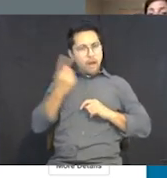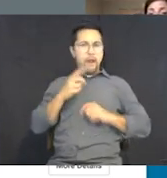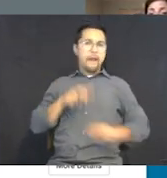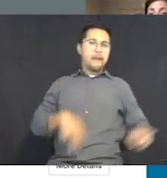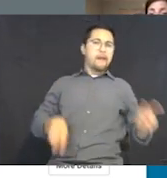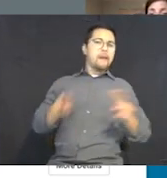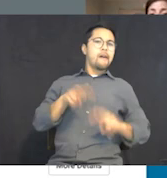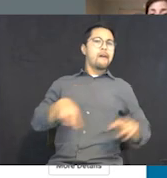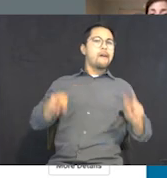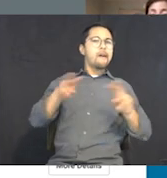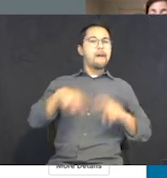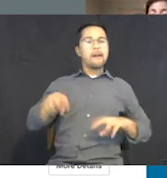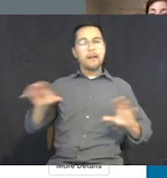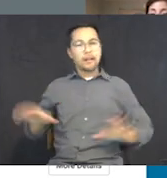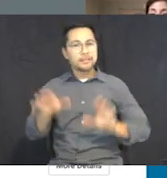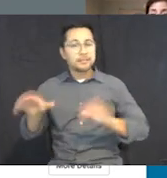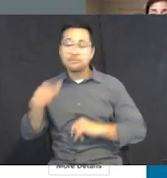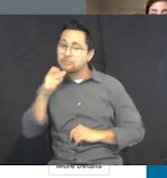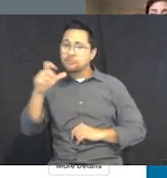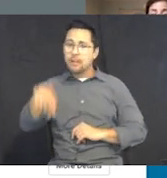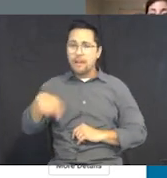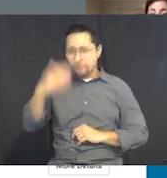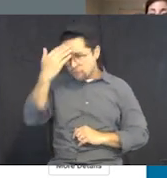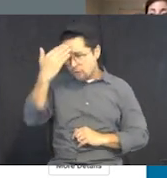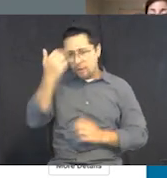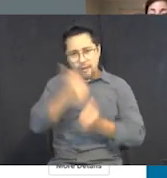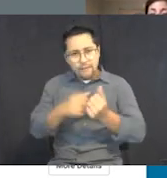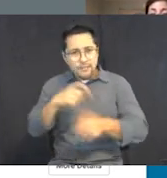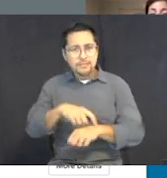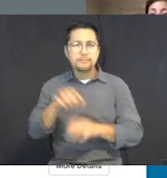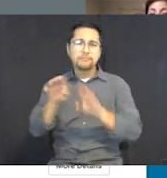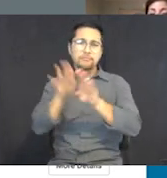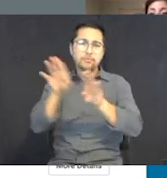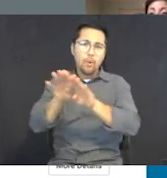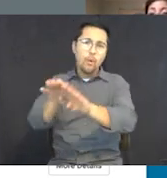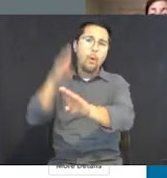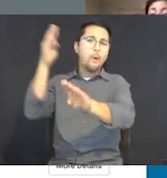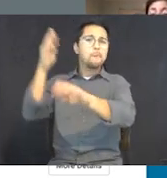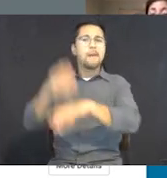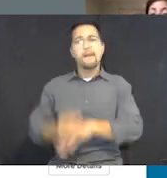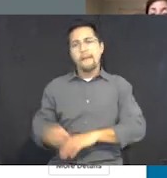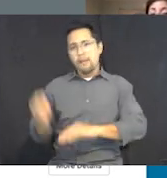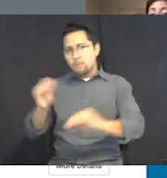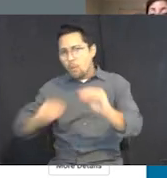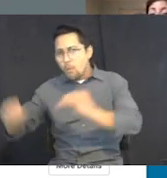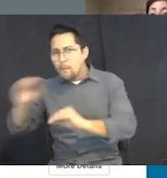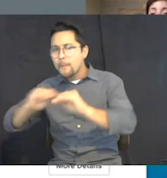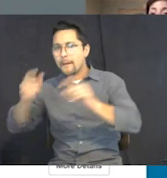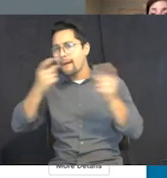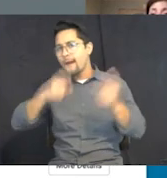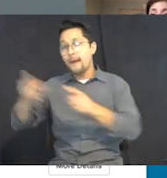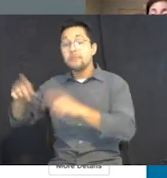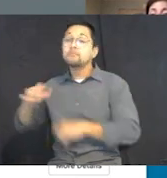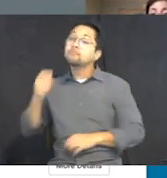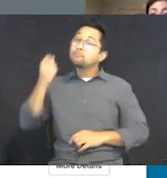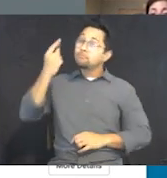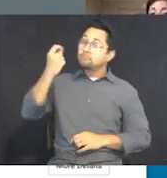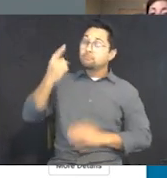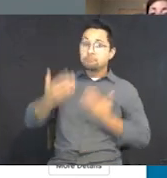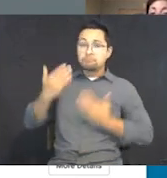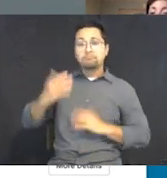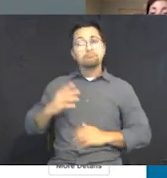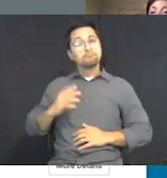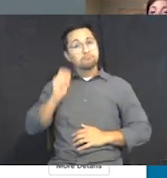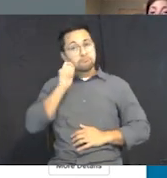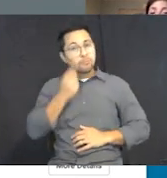For example, say somebody that works in the community or goes to a day program typically doesn't have any behaviors on